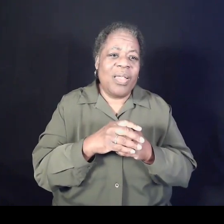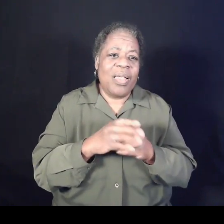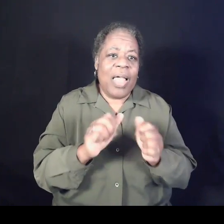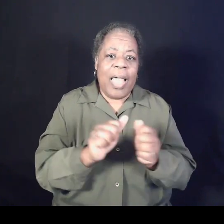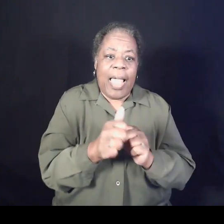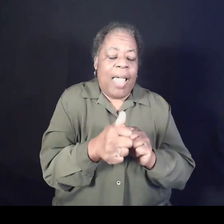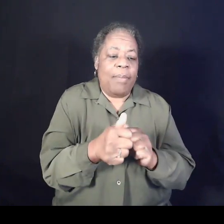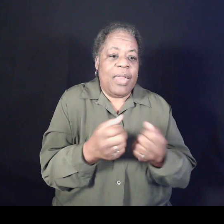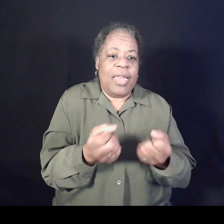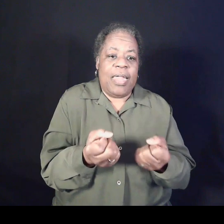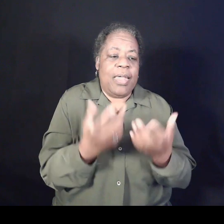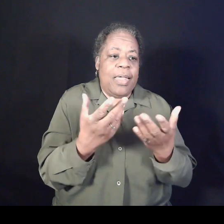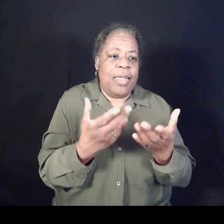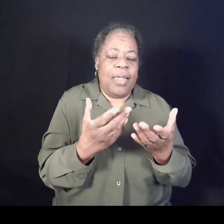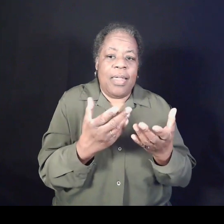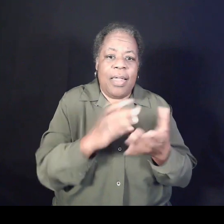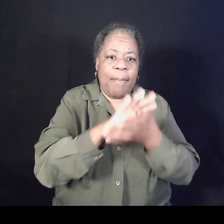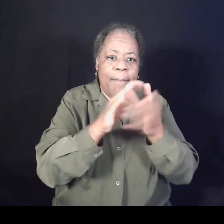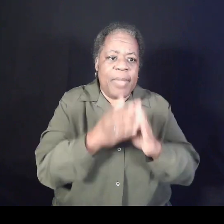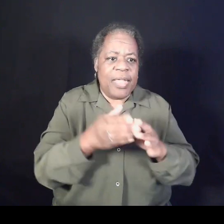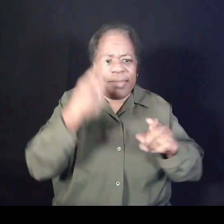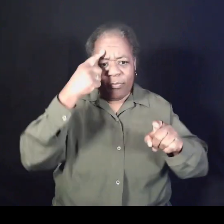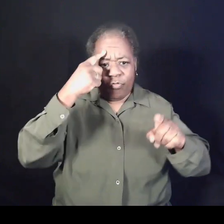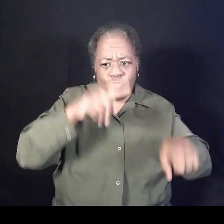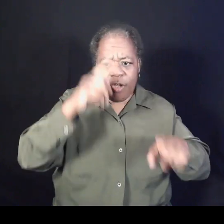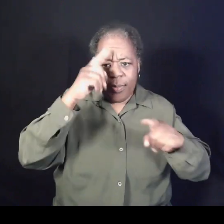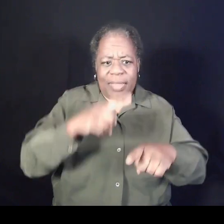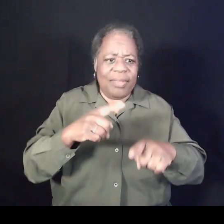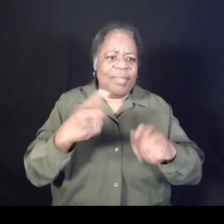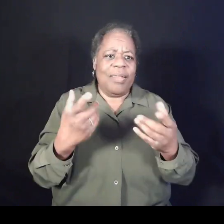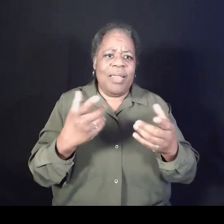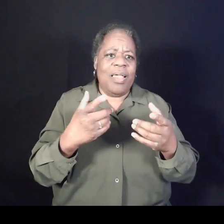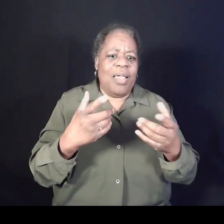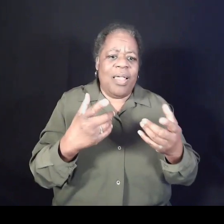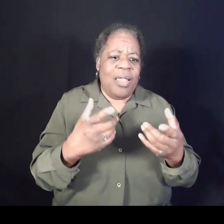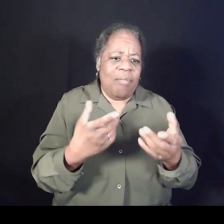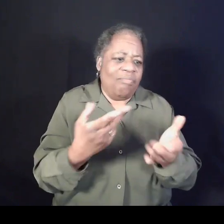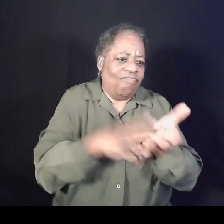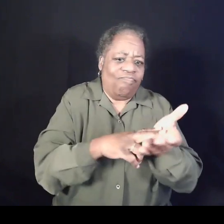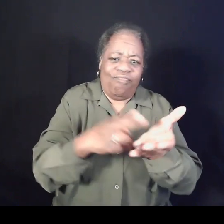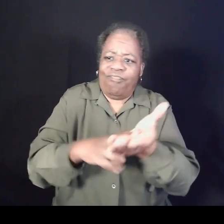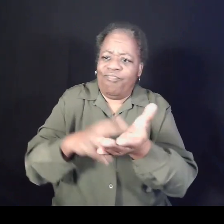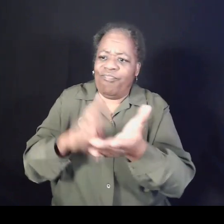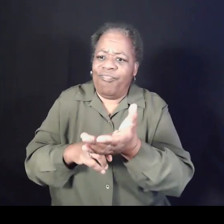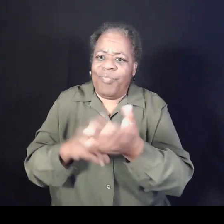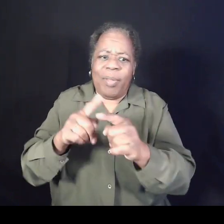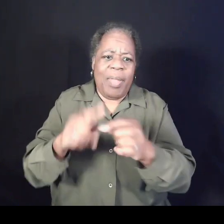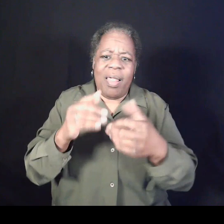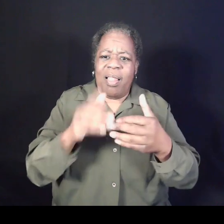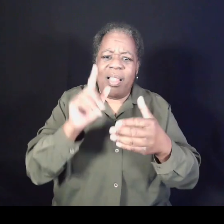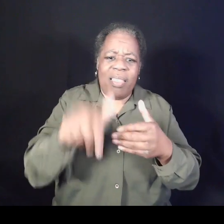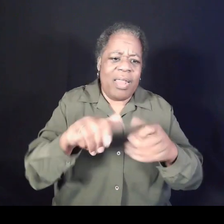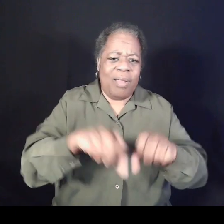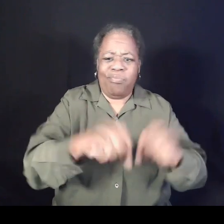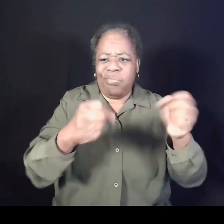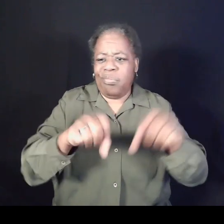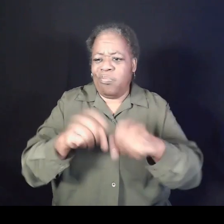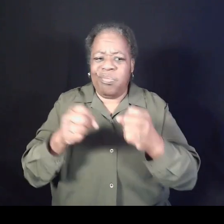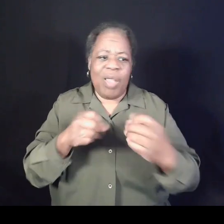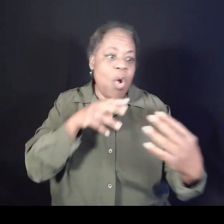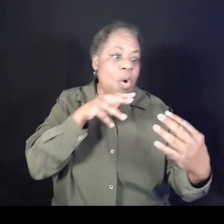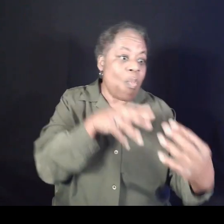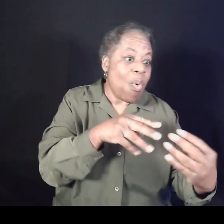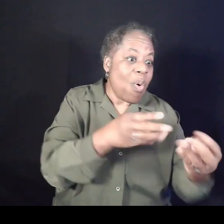peace treaties have been drawn up only to be broken again? How many wars were supposed to have settled a dispute only